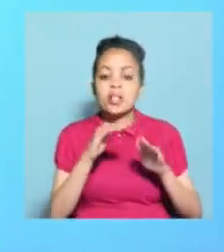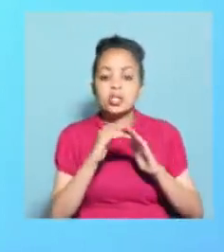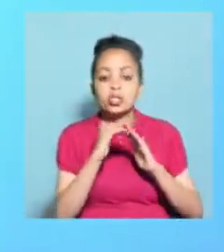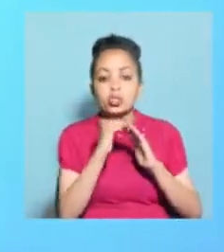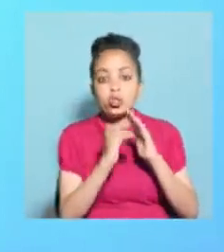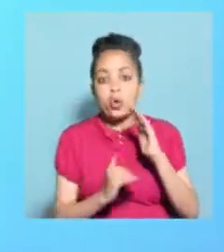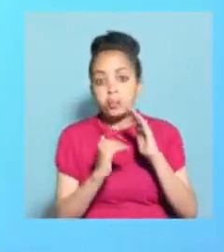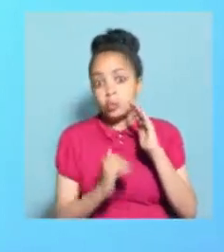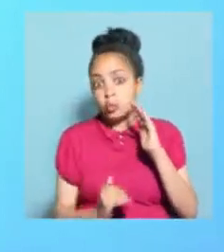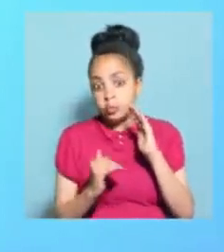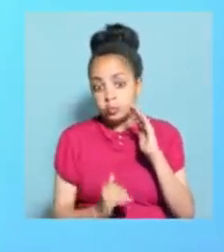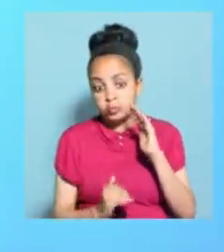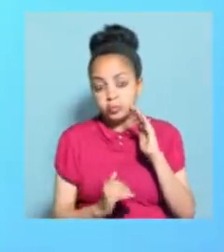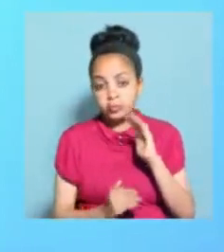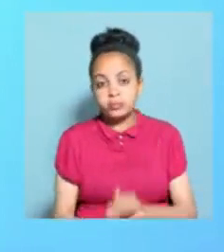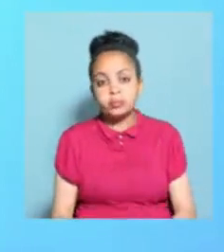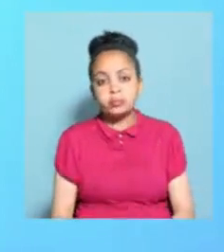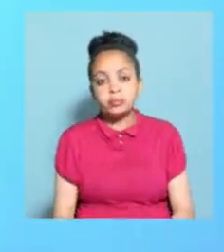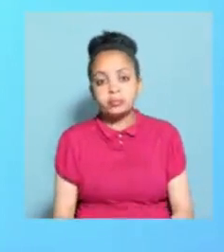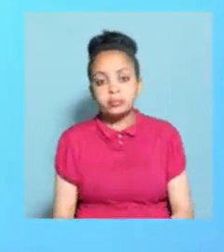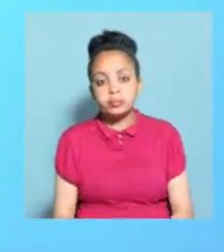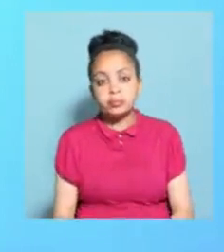The rate is dropping to here.